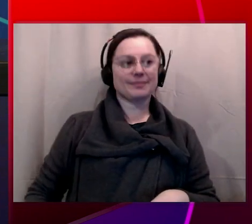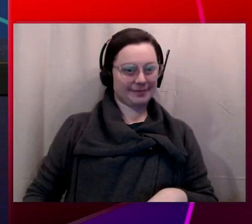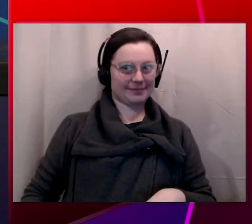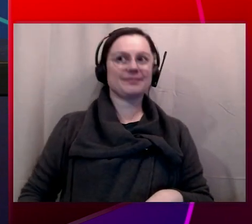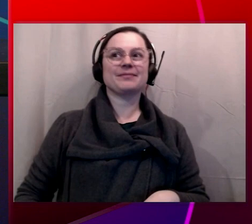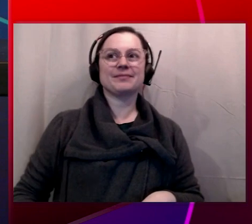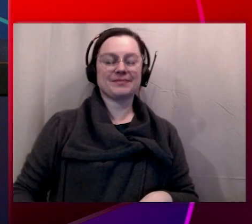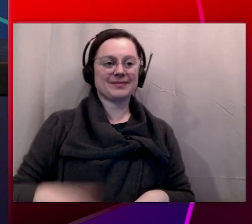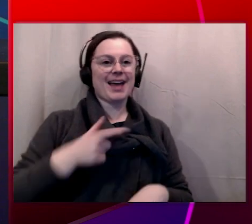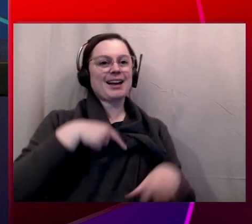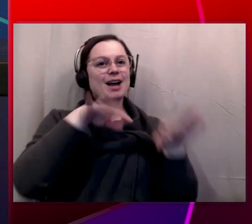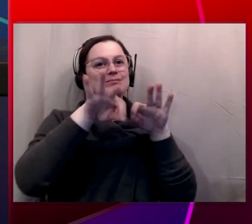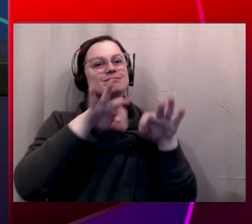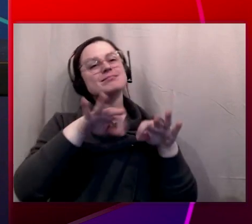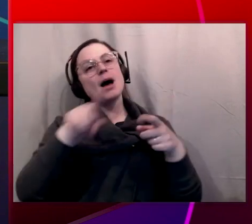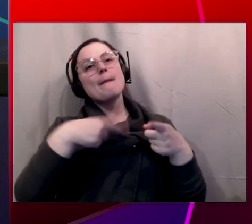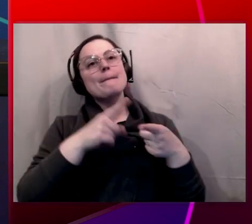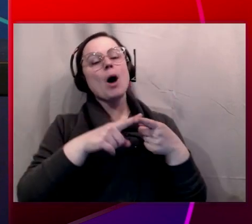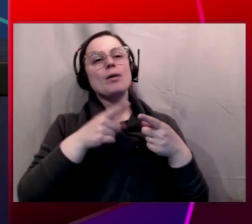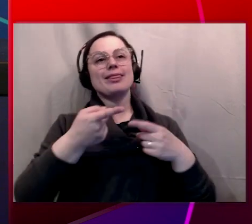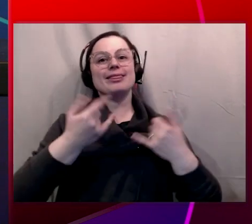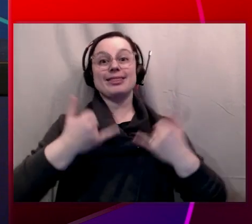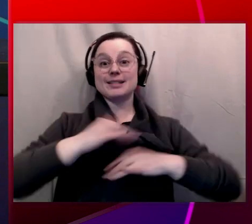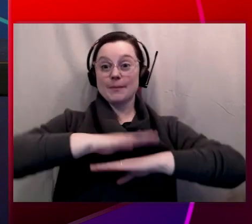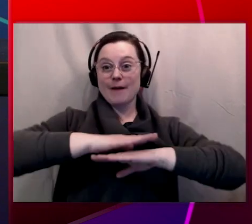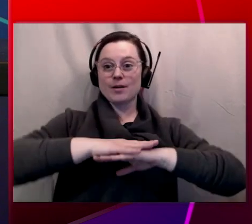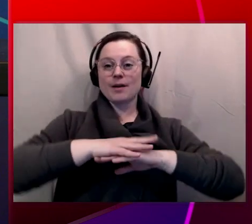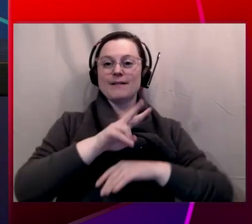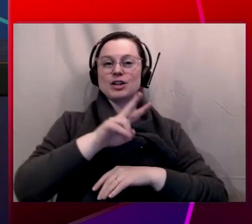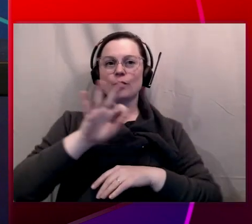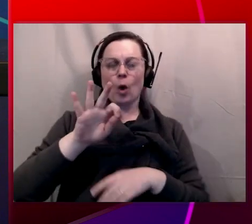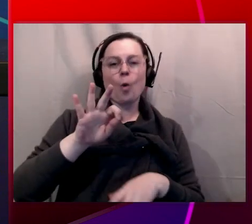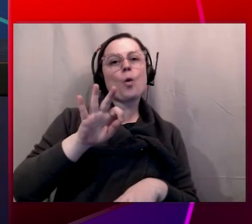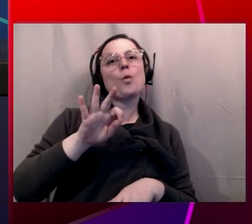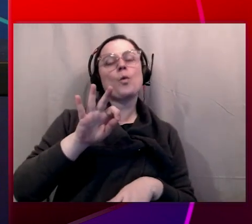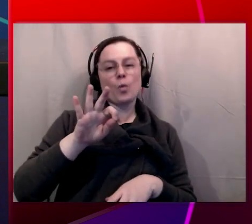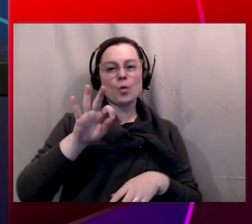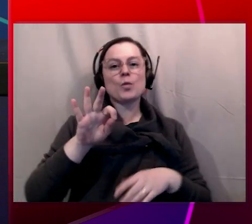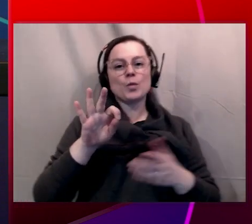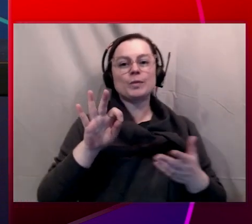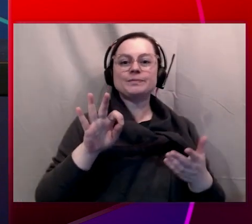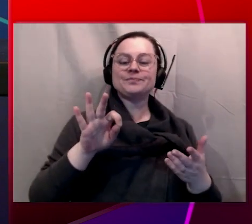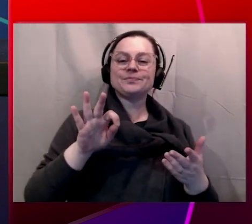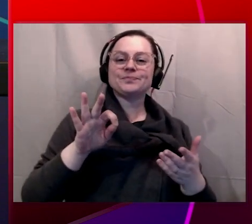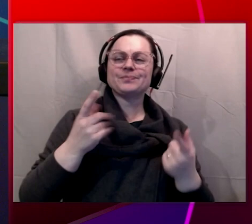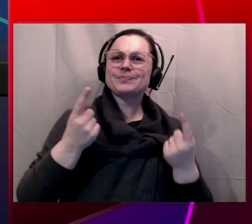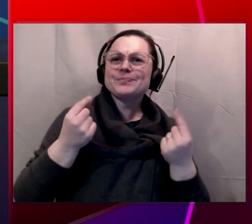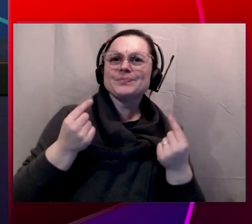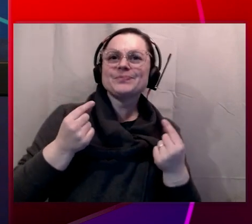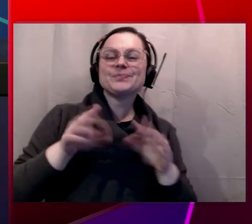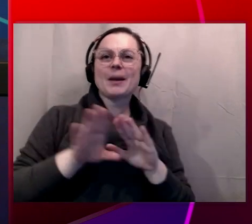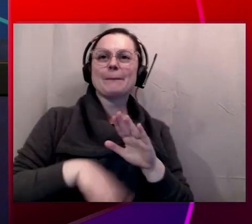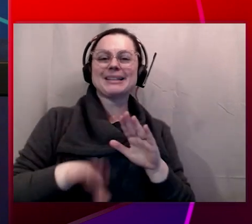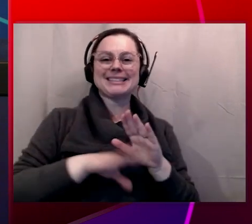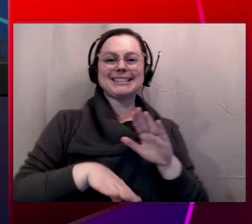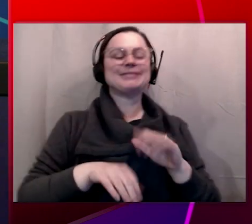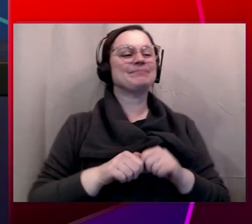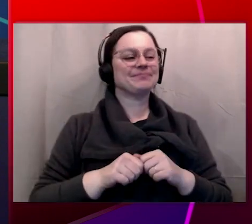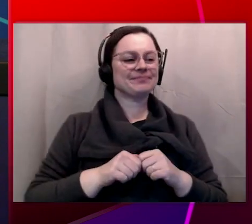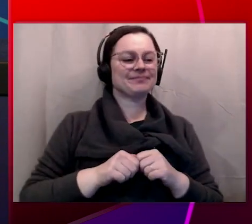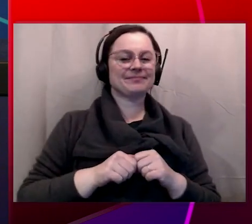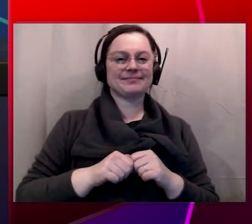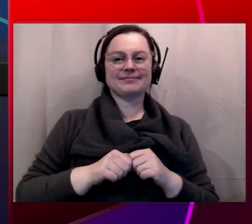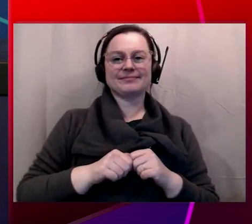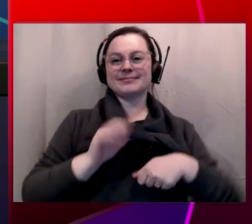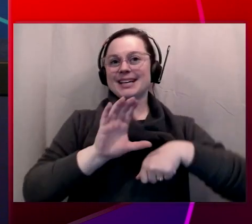little bit about this platform called Virtual Flow. And it's basically a computational